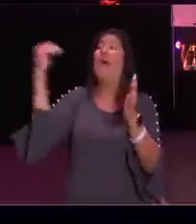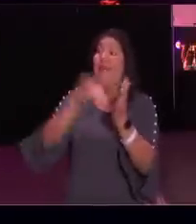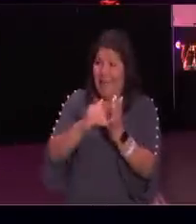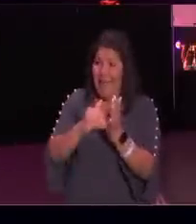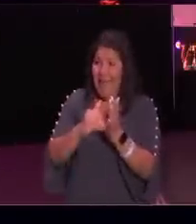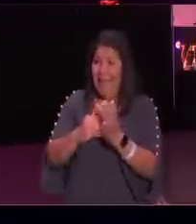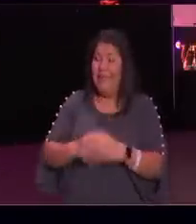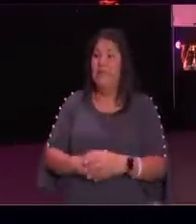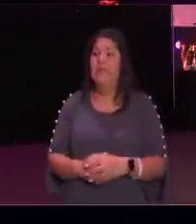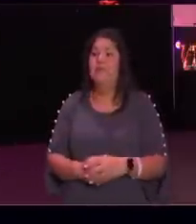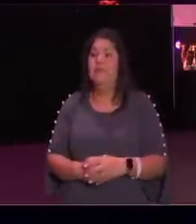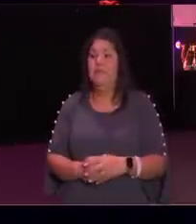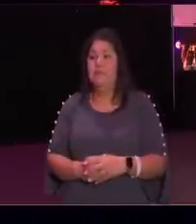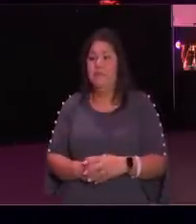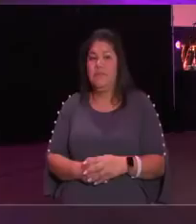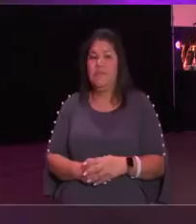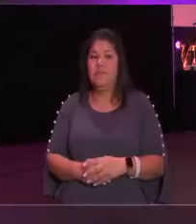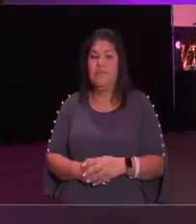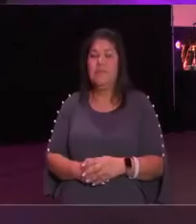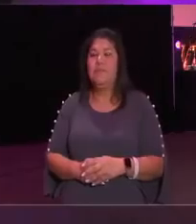again.